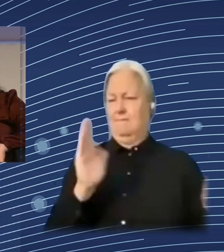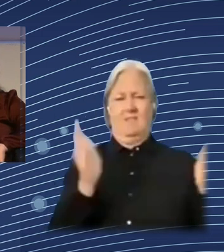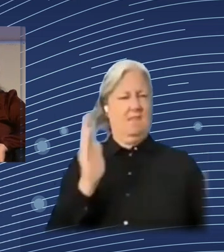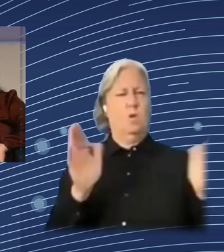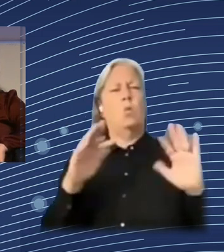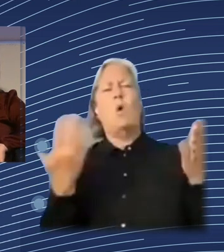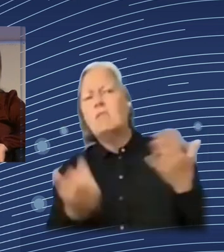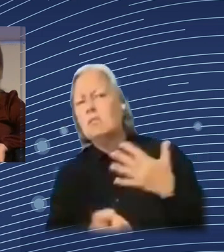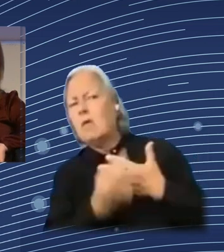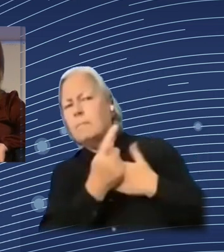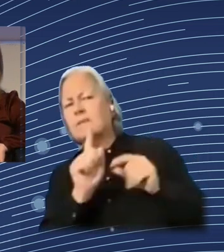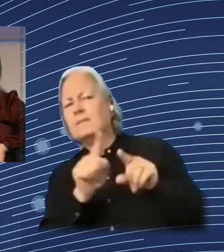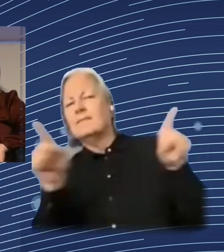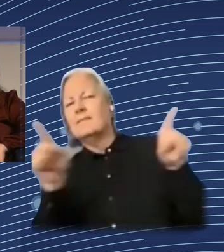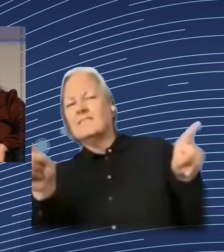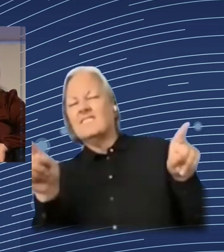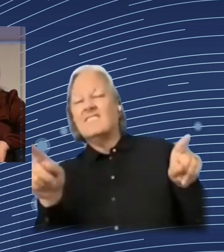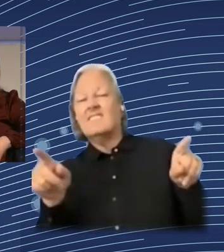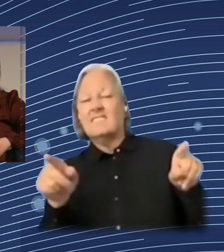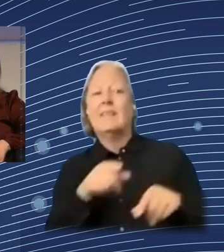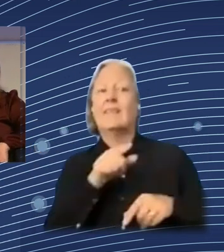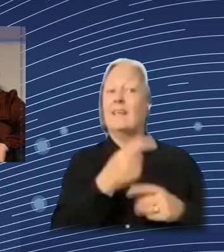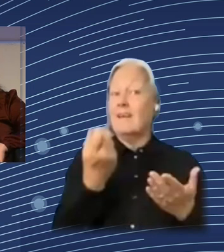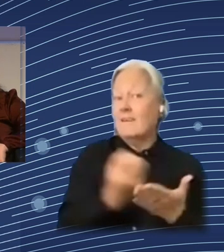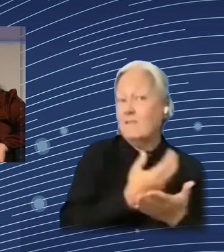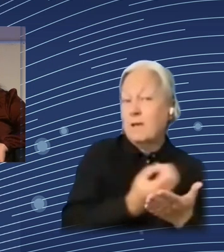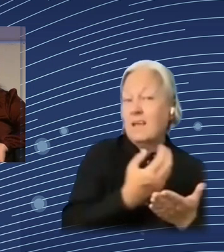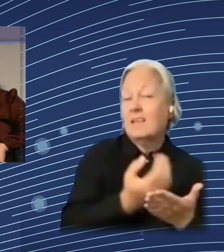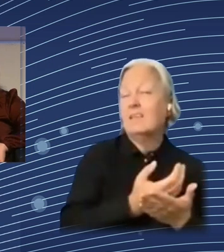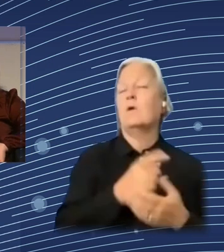that was, for example, weather information, the air quality,